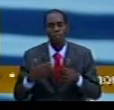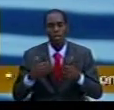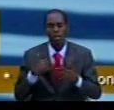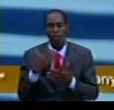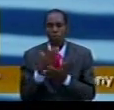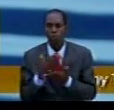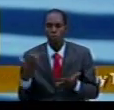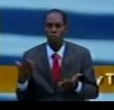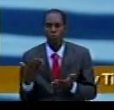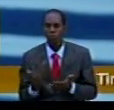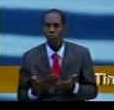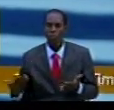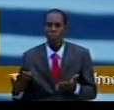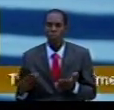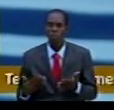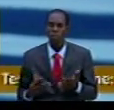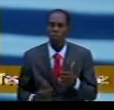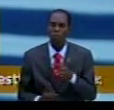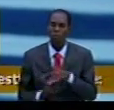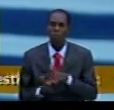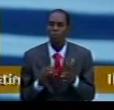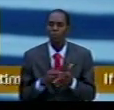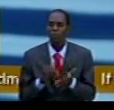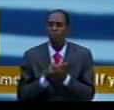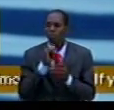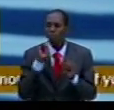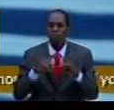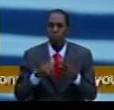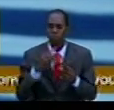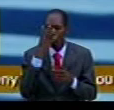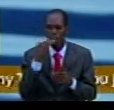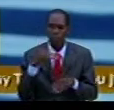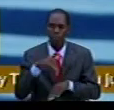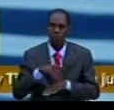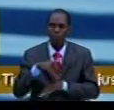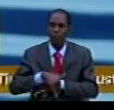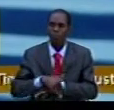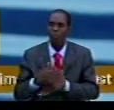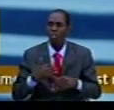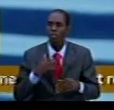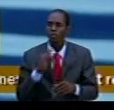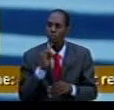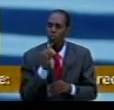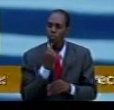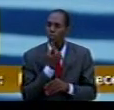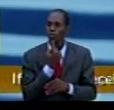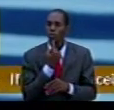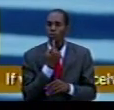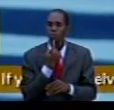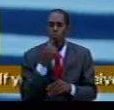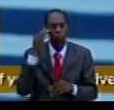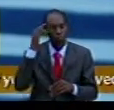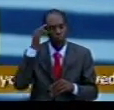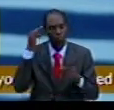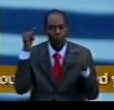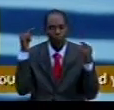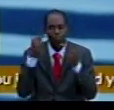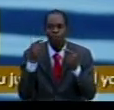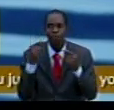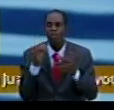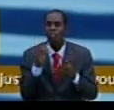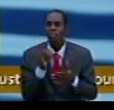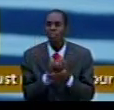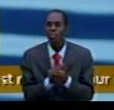that I couldn't sleep in the night. I was having severe headache that I had to, you know, I'll be